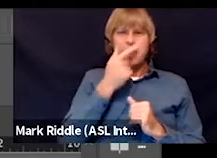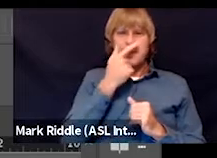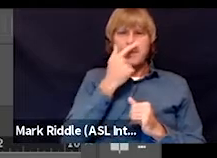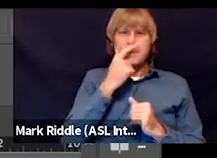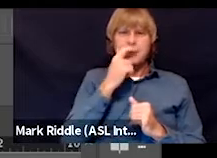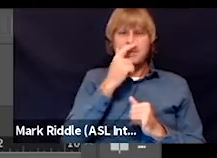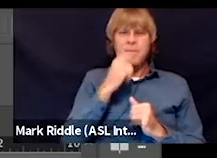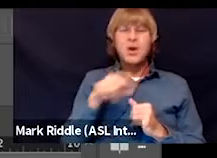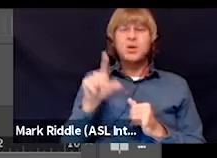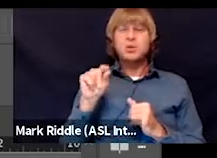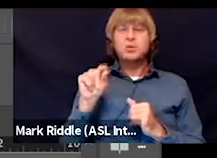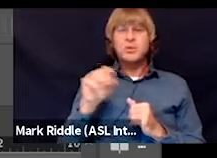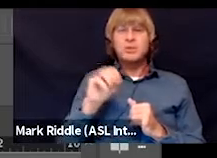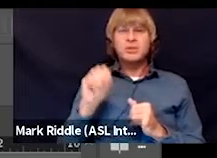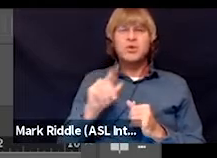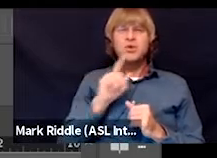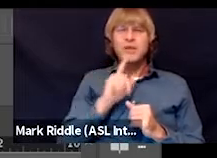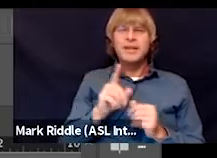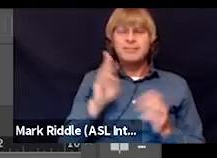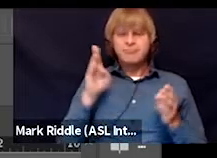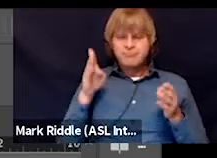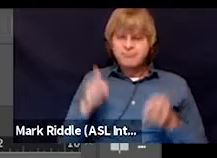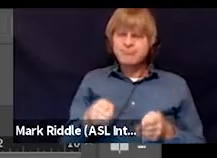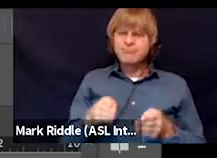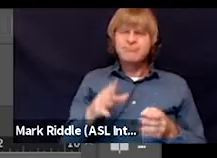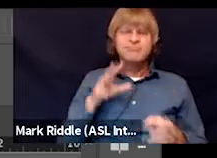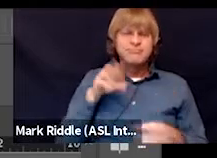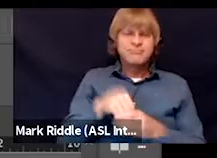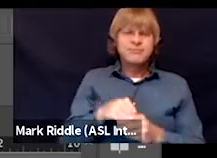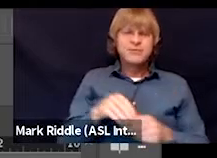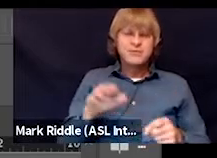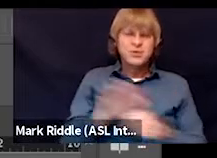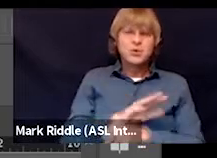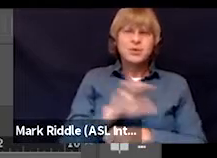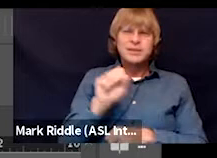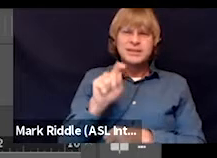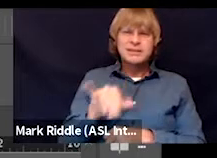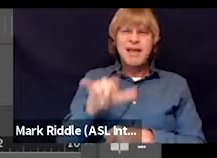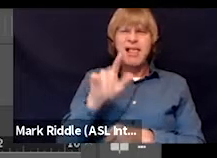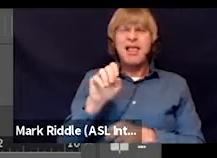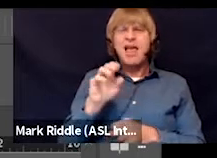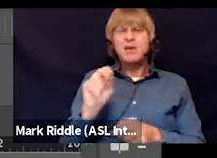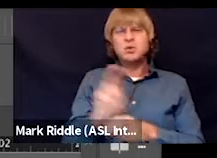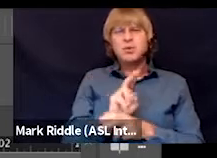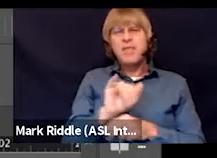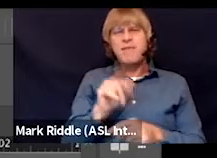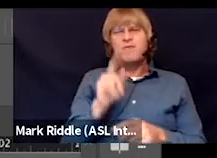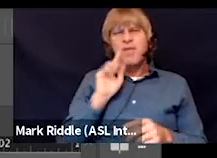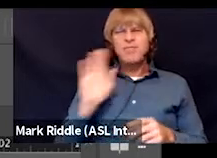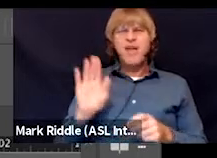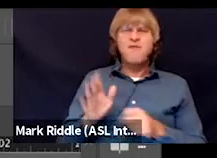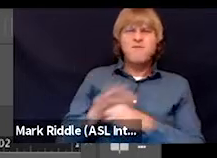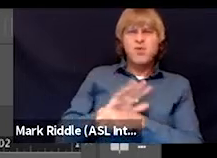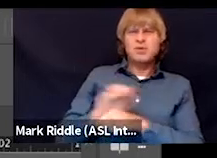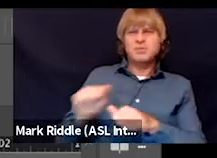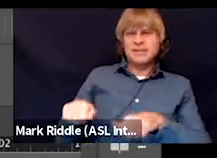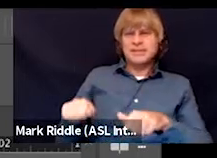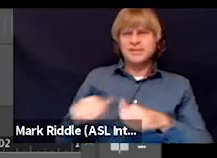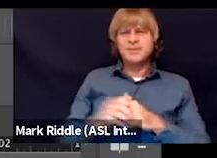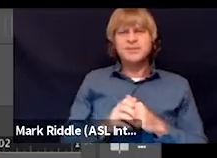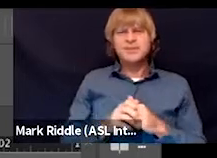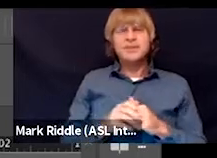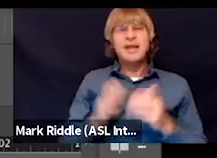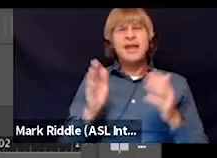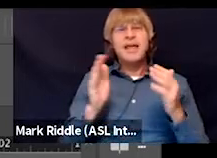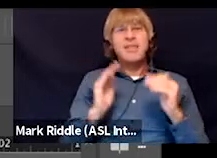Only 20% really sort of go all in on styles and really use them to their sort of fullest extent. And